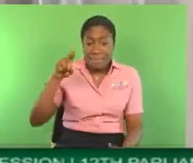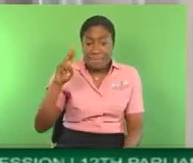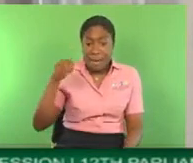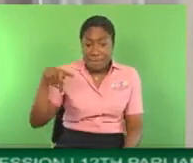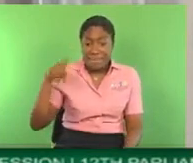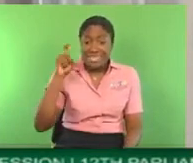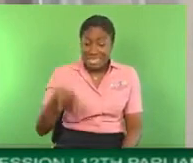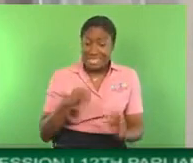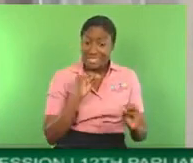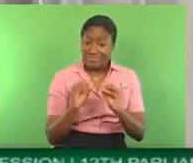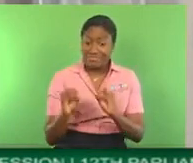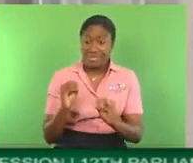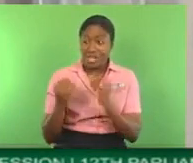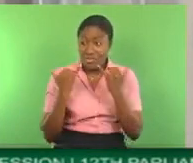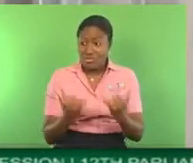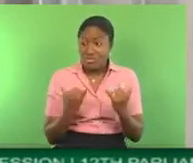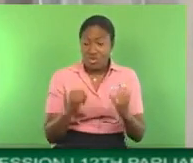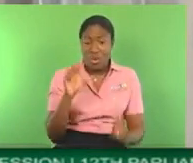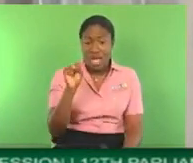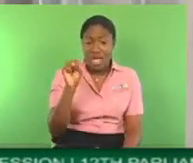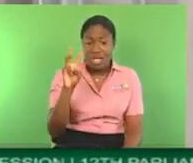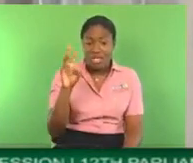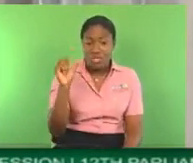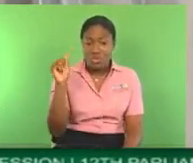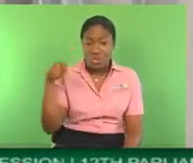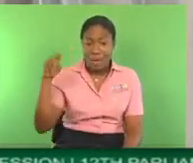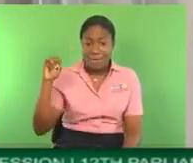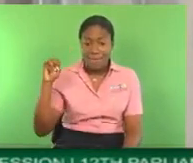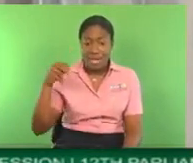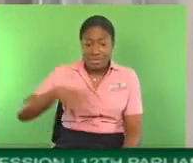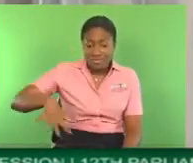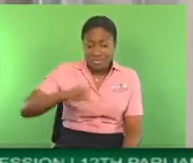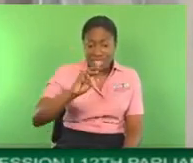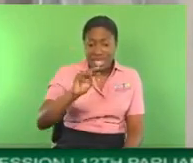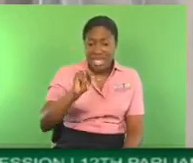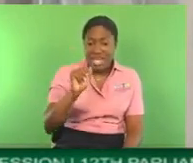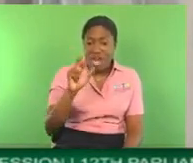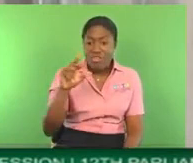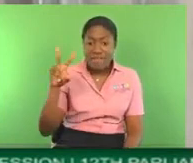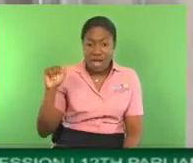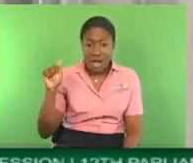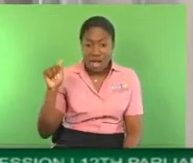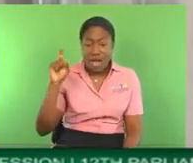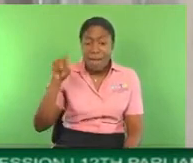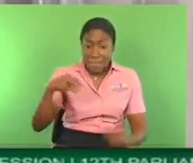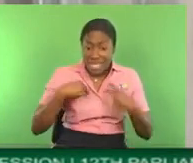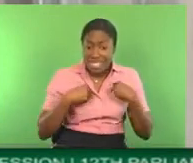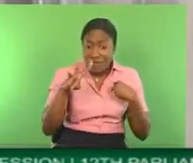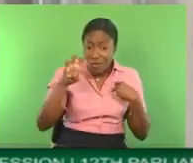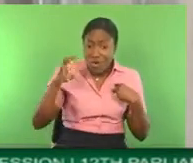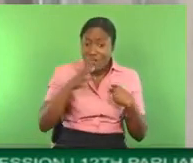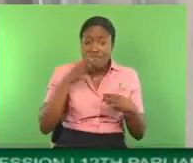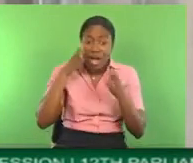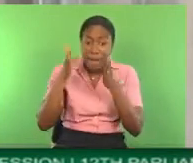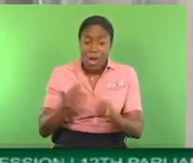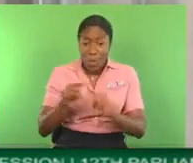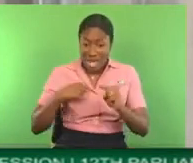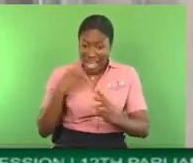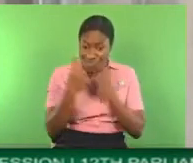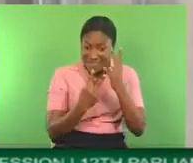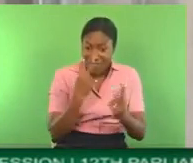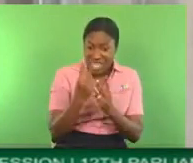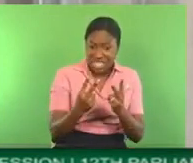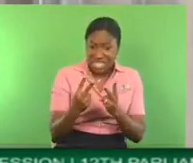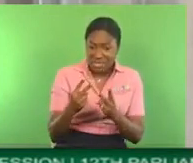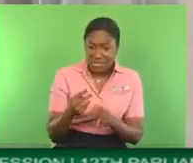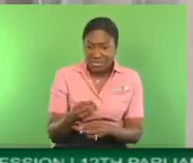repair. Right now in the river swamp, you're supposed to have at least 400 farmers. When I visited there, what I was told